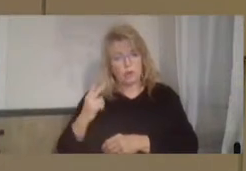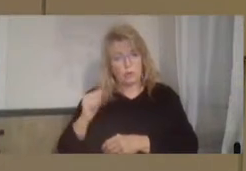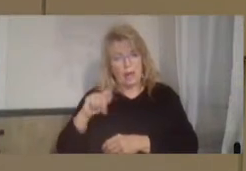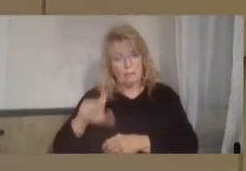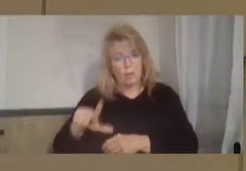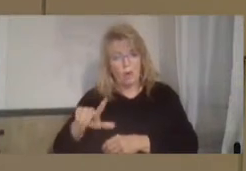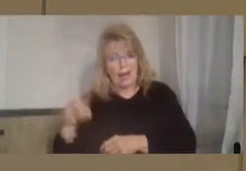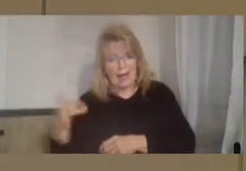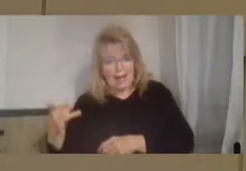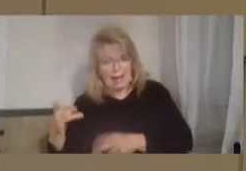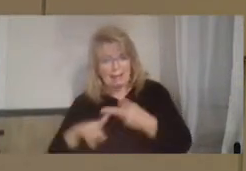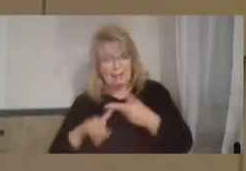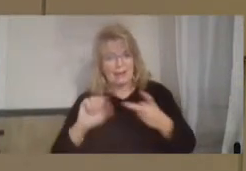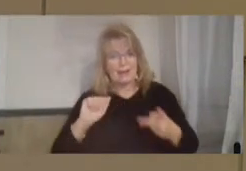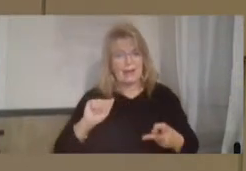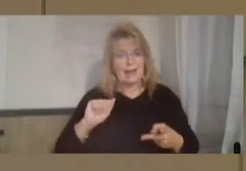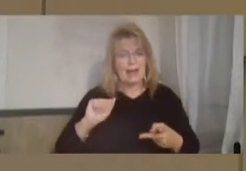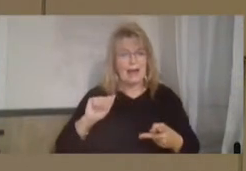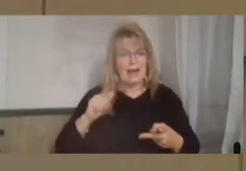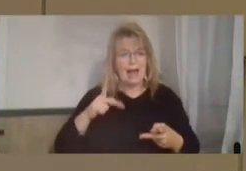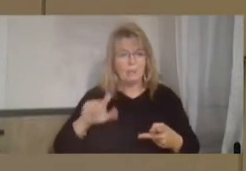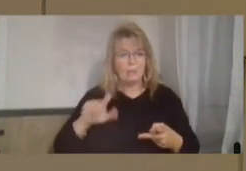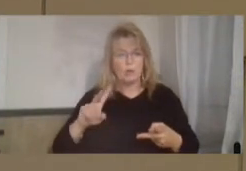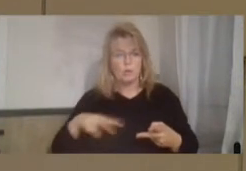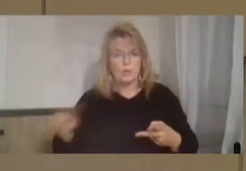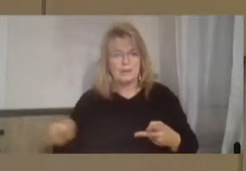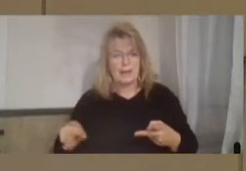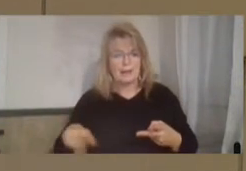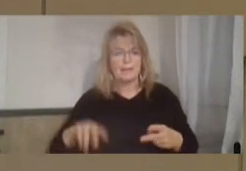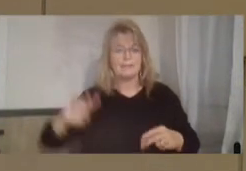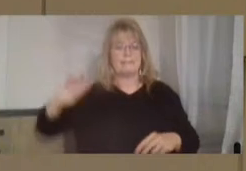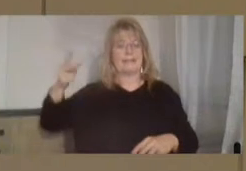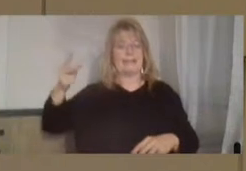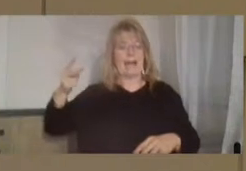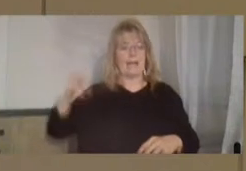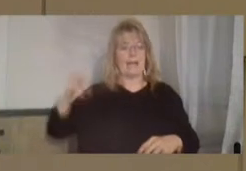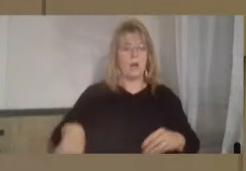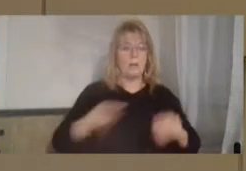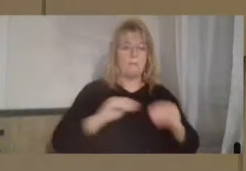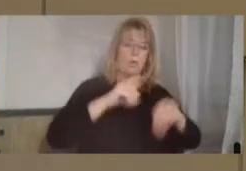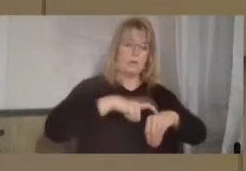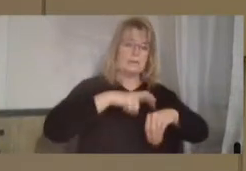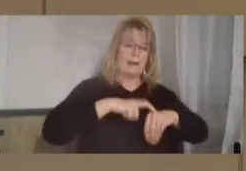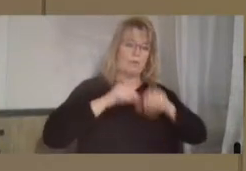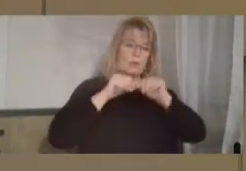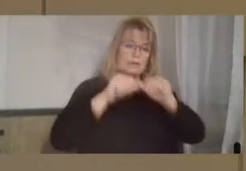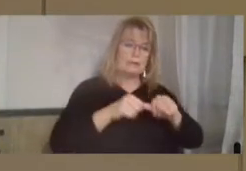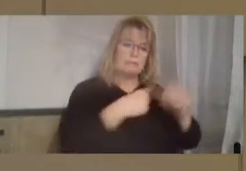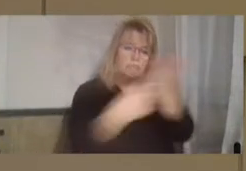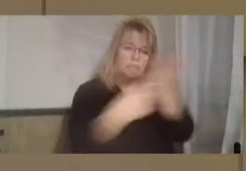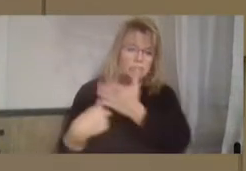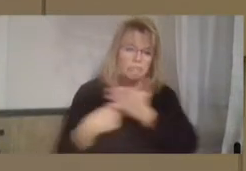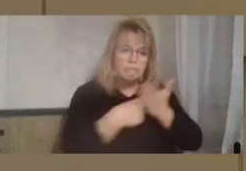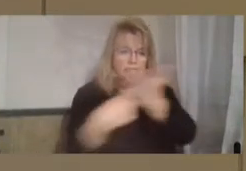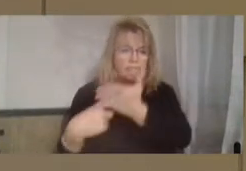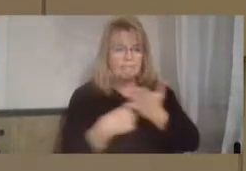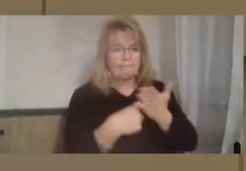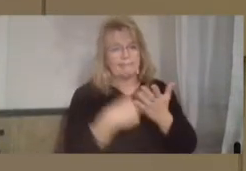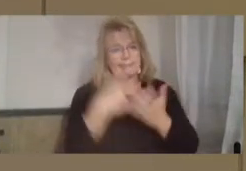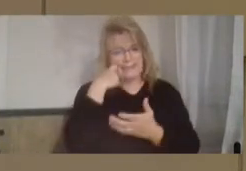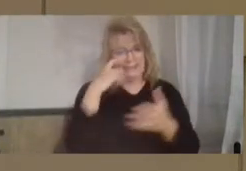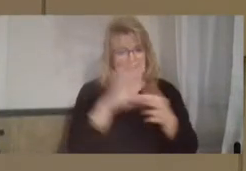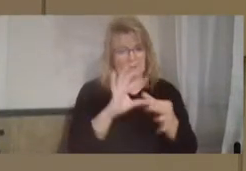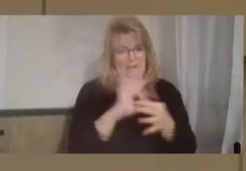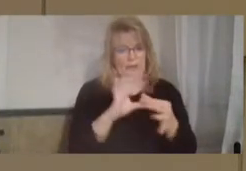one on April 22nd. Second. So that we have more time for continued collaboration. As I mentioned,